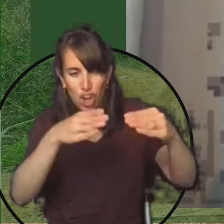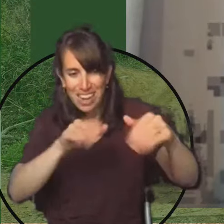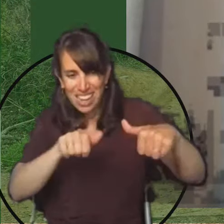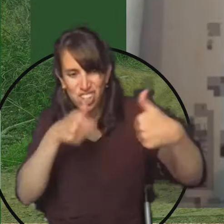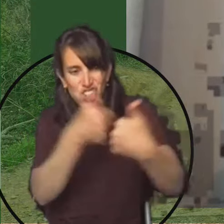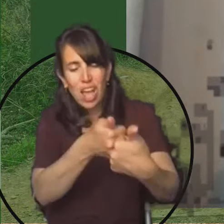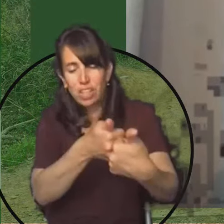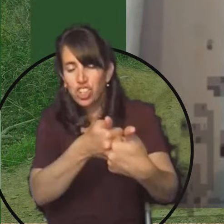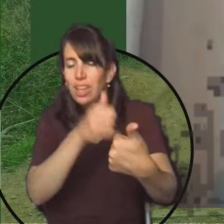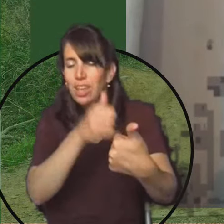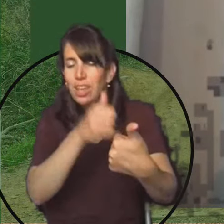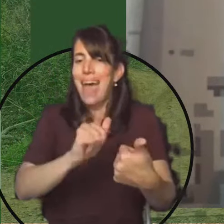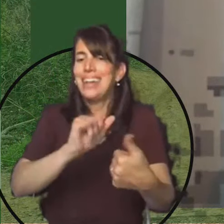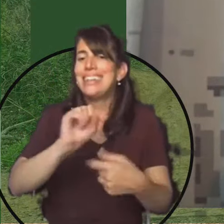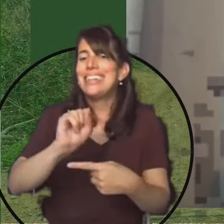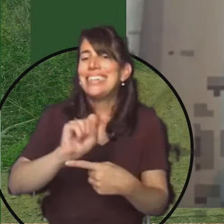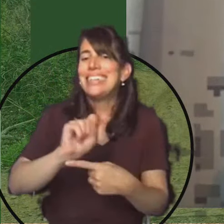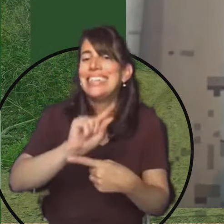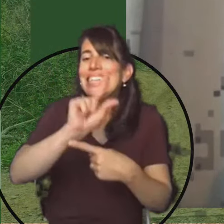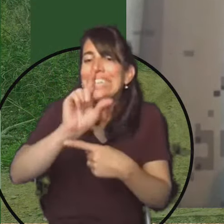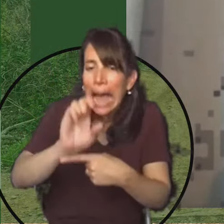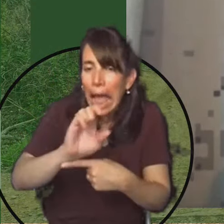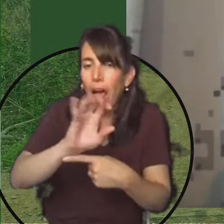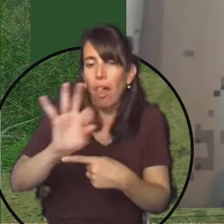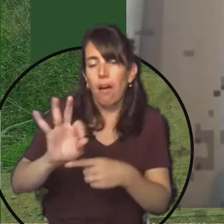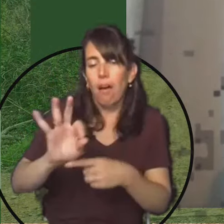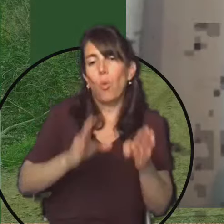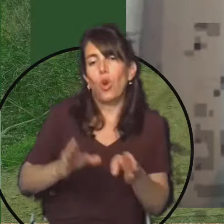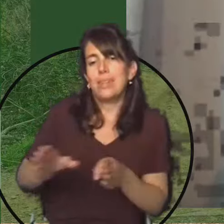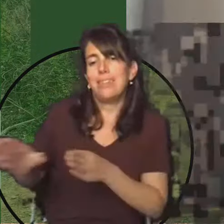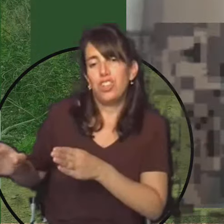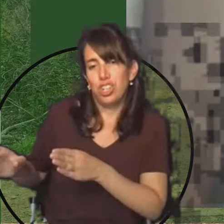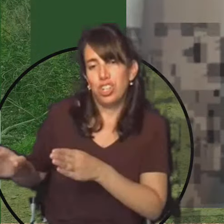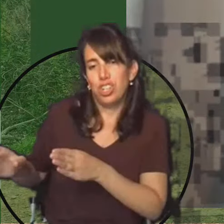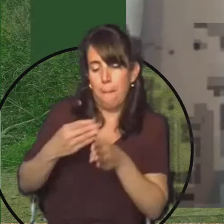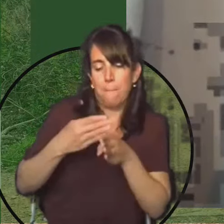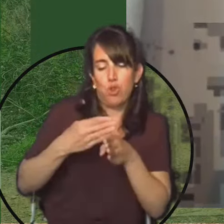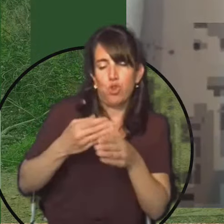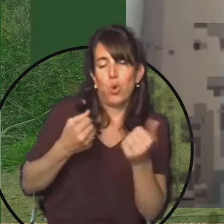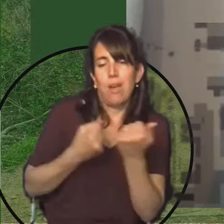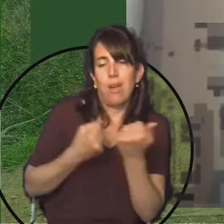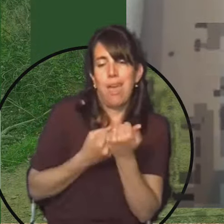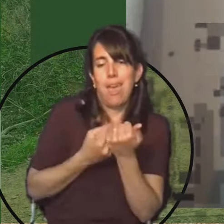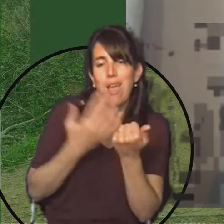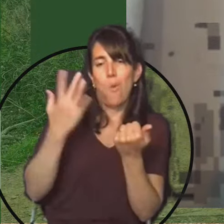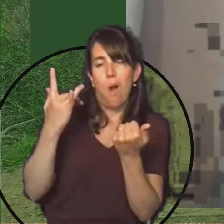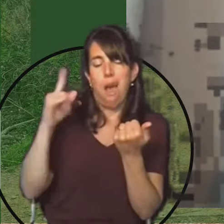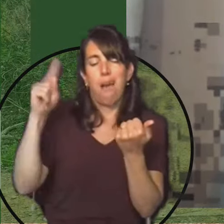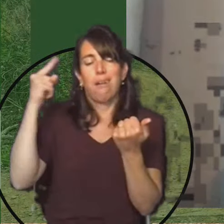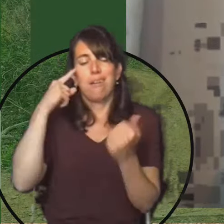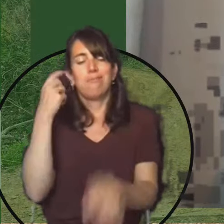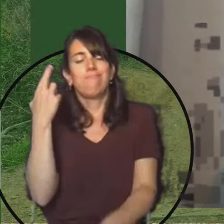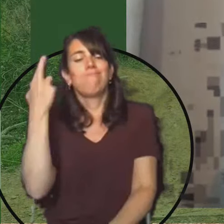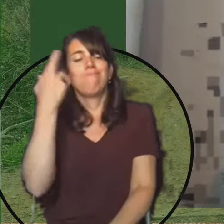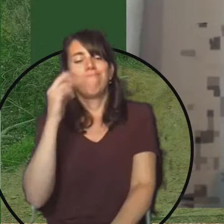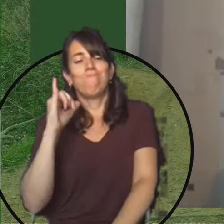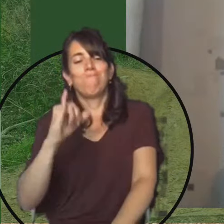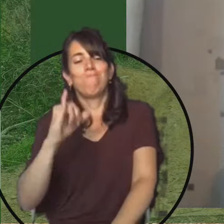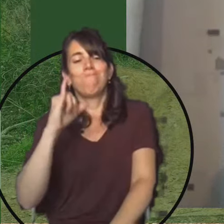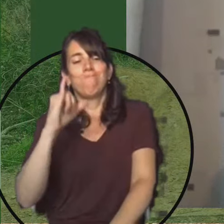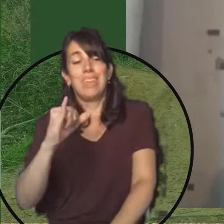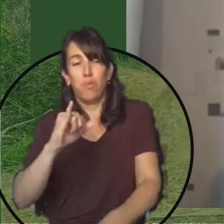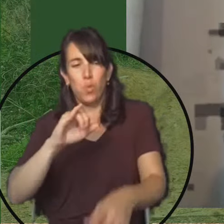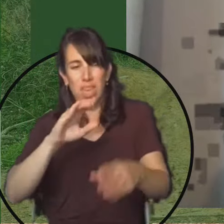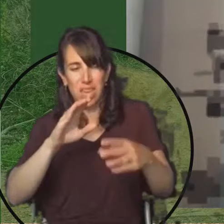building, just as they have targeted mutual aid across the country, because they understand that targeting the infrastructure of movement